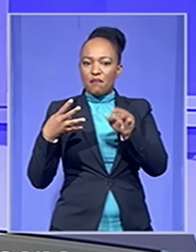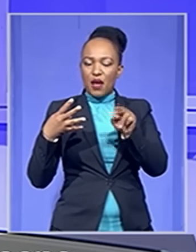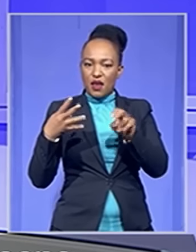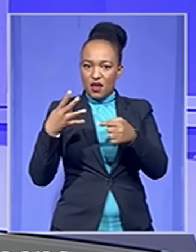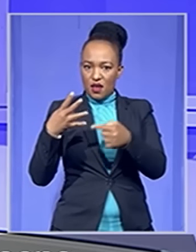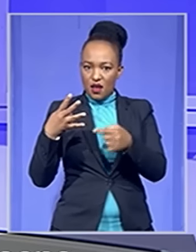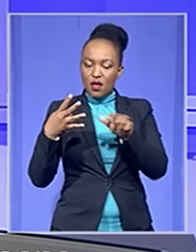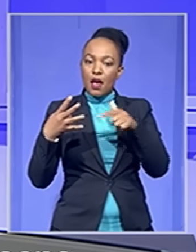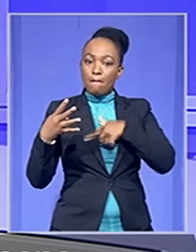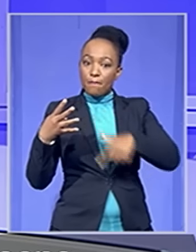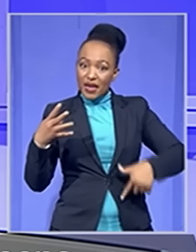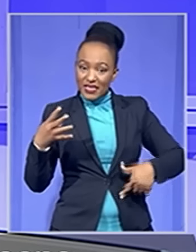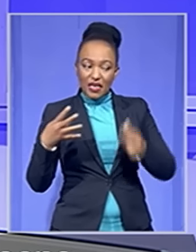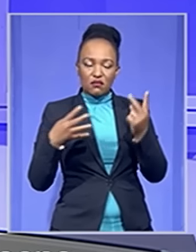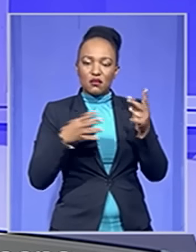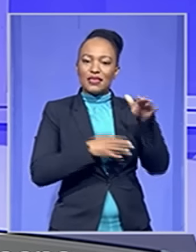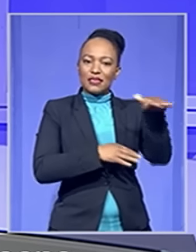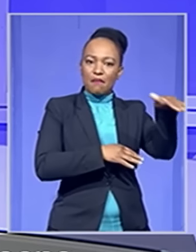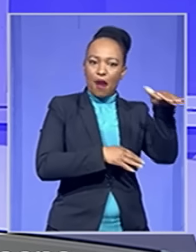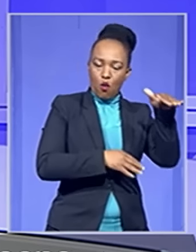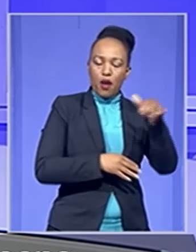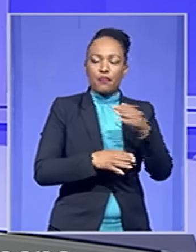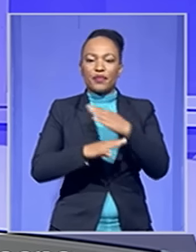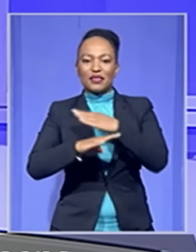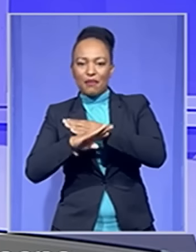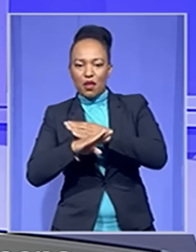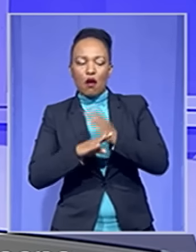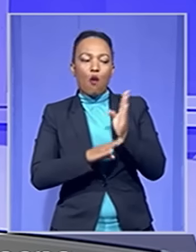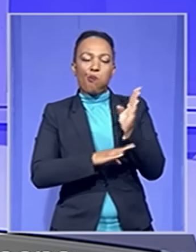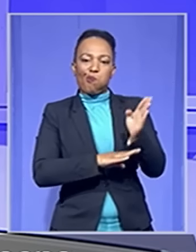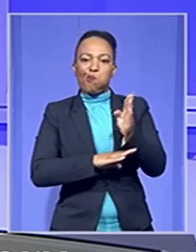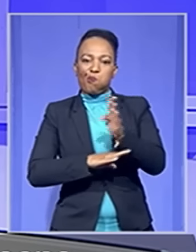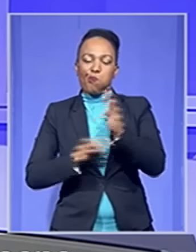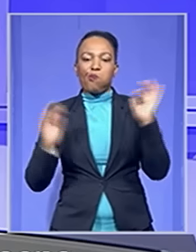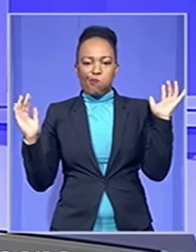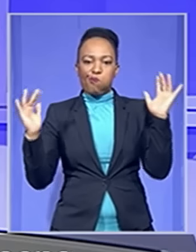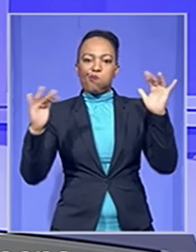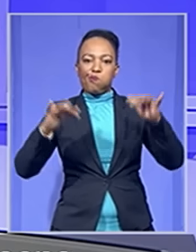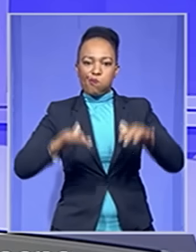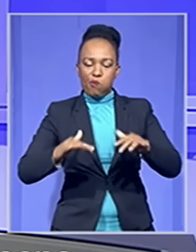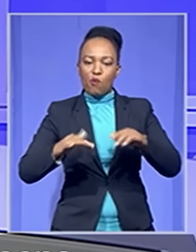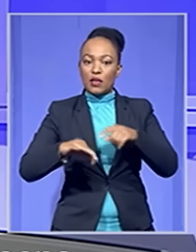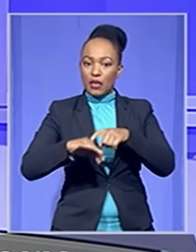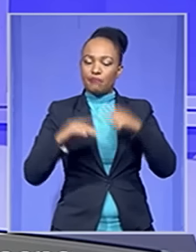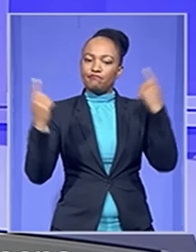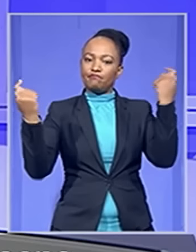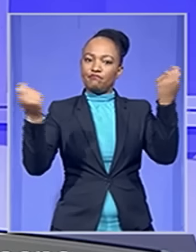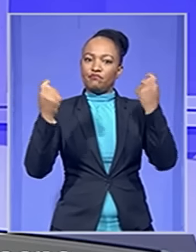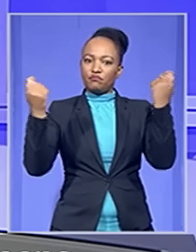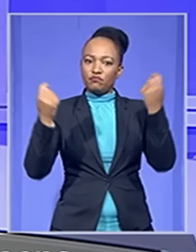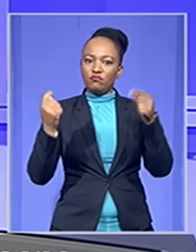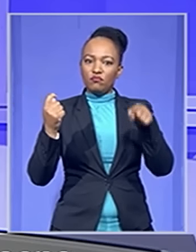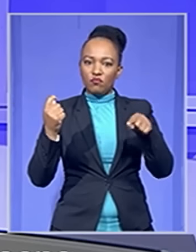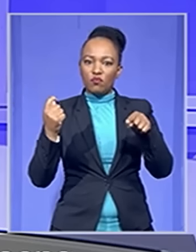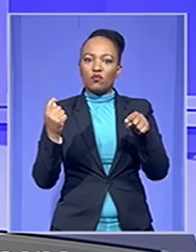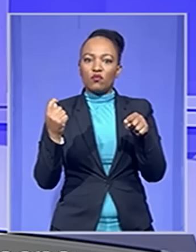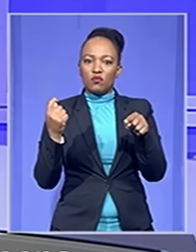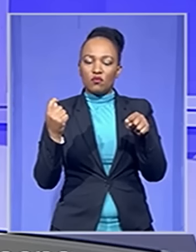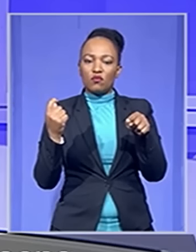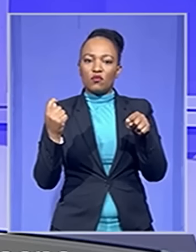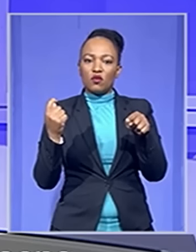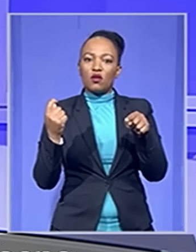tsa dinaga tsa Zimbabwe le Zambia ba ne ba le gareng ga baeng ba batlotlo bao ba neng ba tsenetse